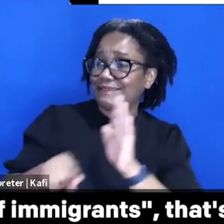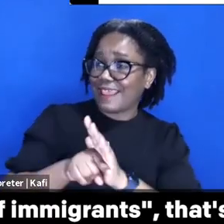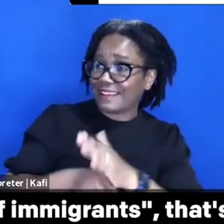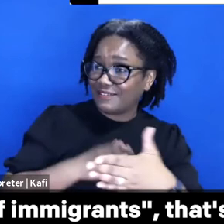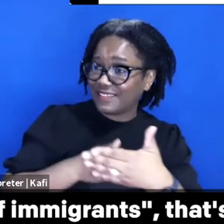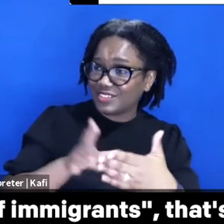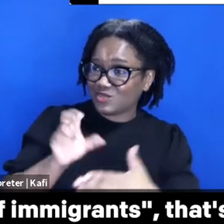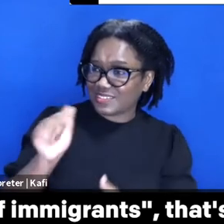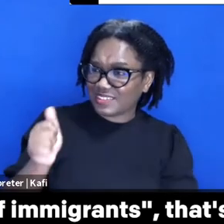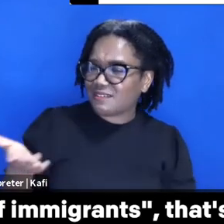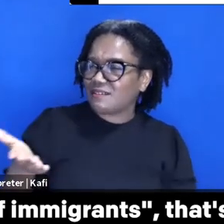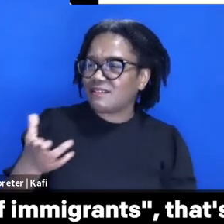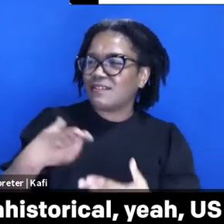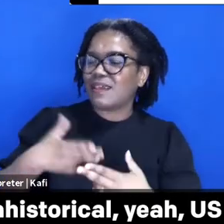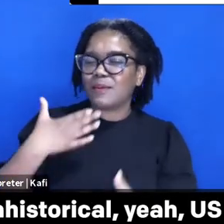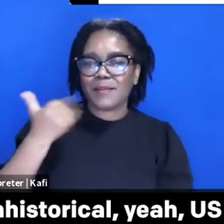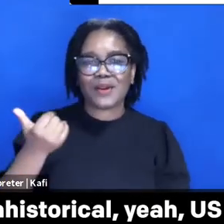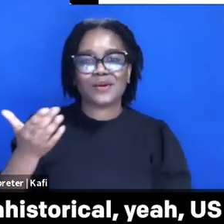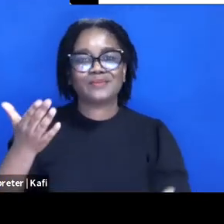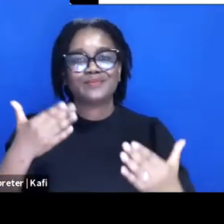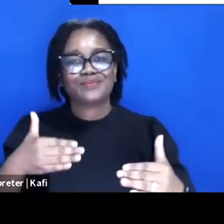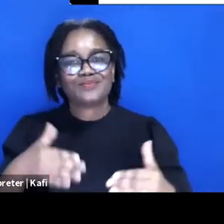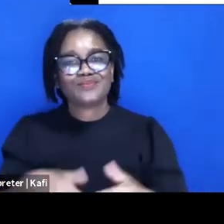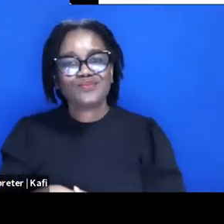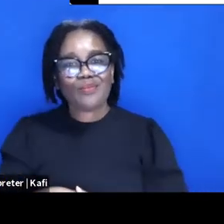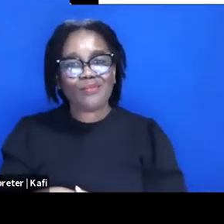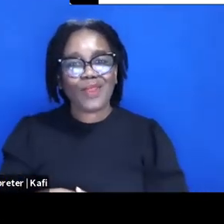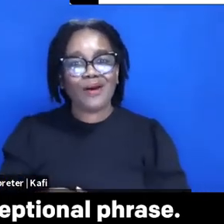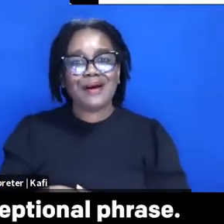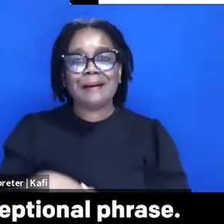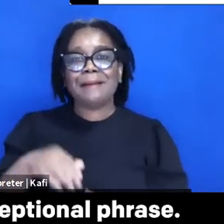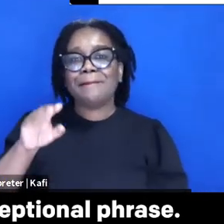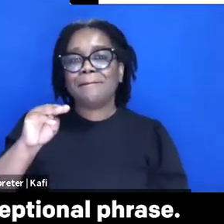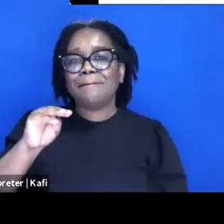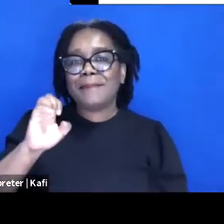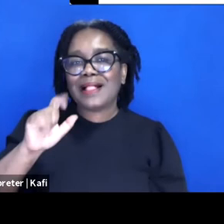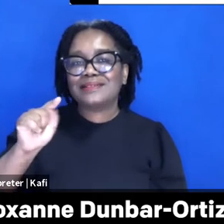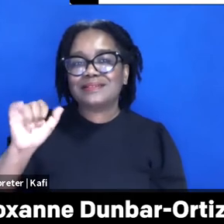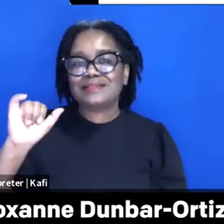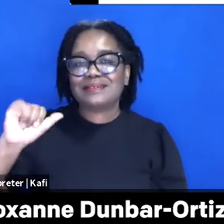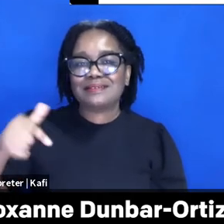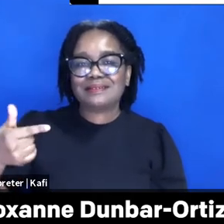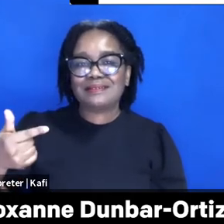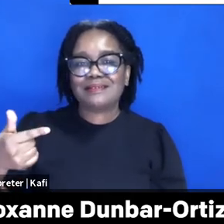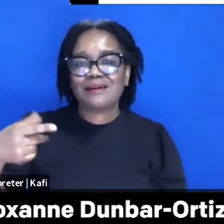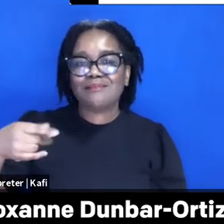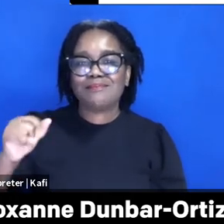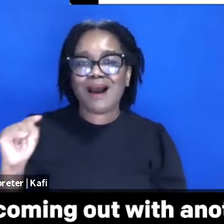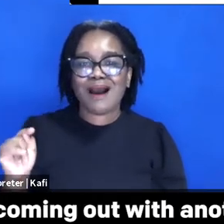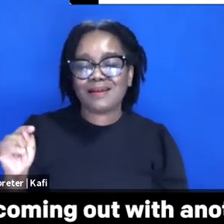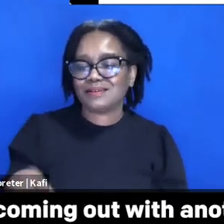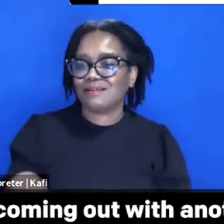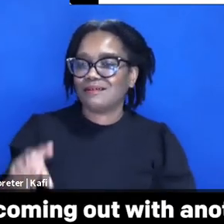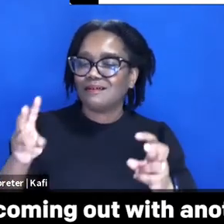of immigrants. That's pretty ahistorical. Yeah, US exceptional phrase. Thanks to Roxanne Dunbar Ortiz. She